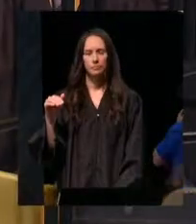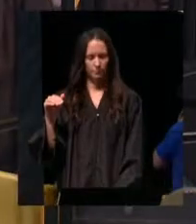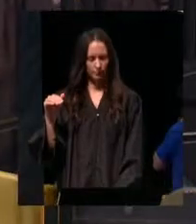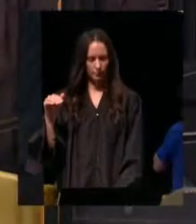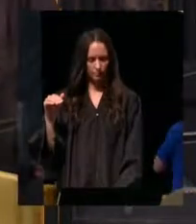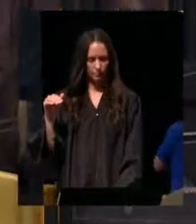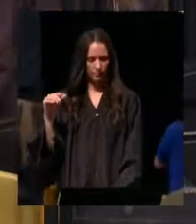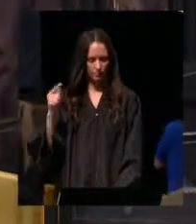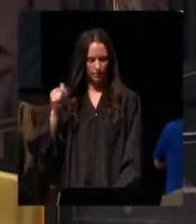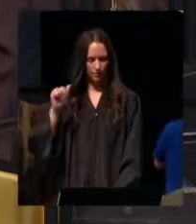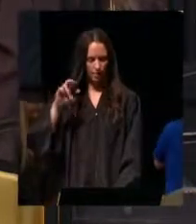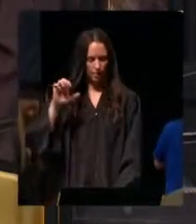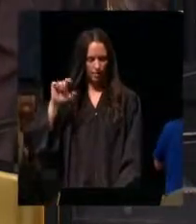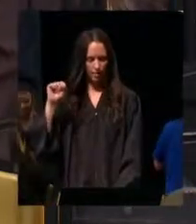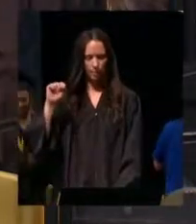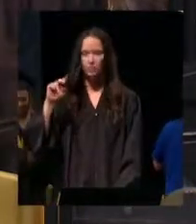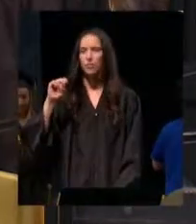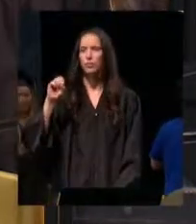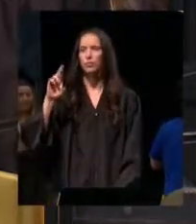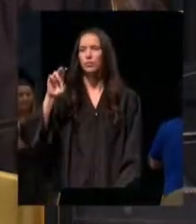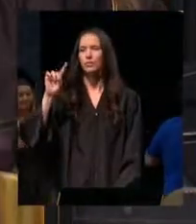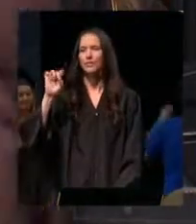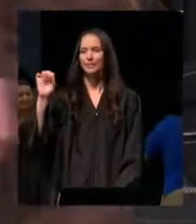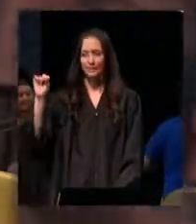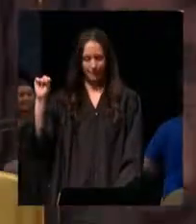Garrett Nordine.